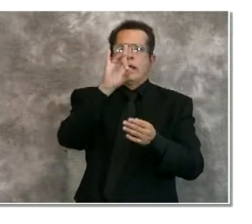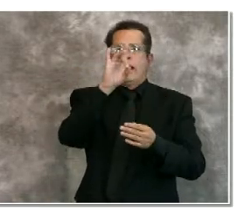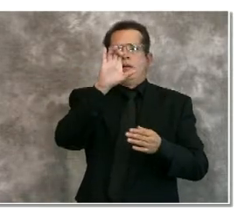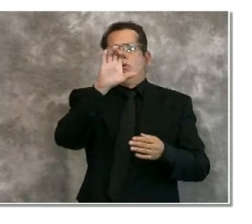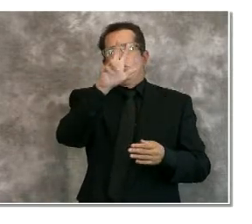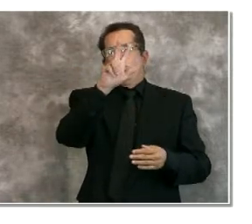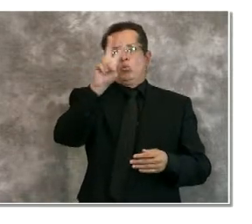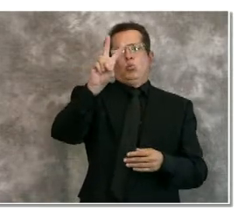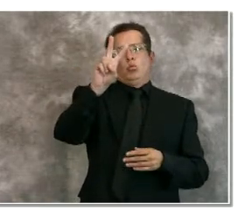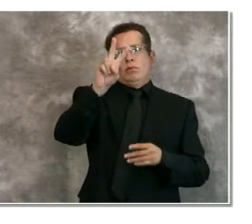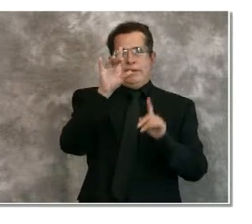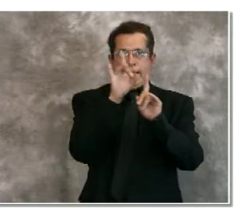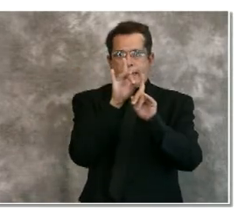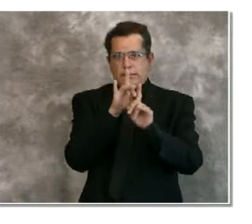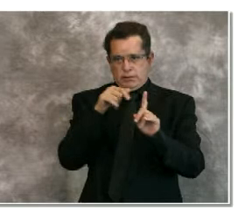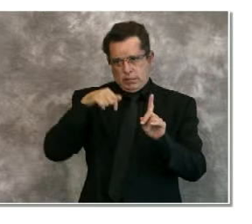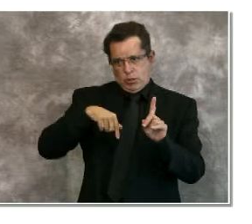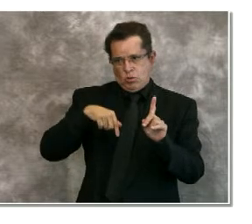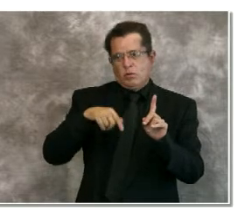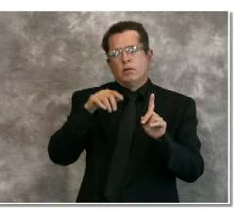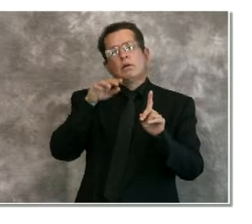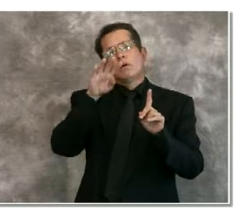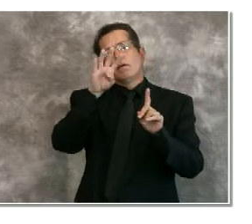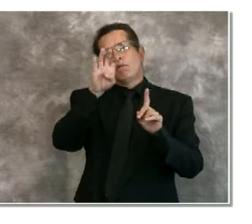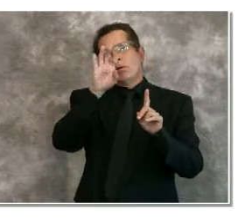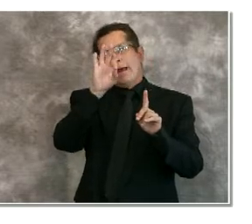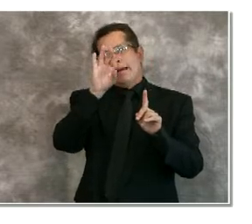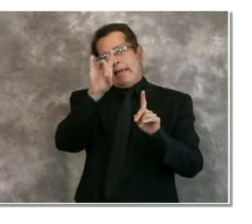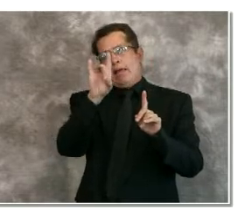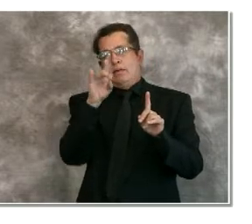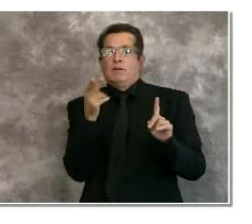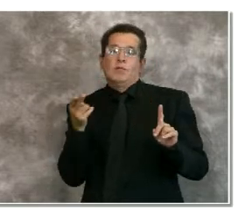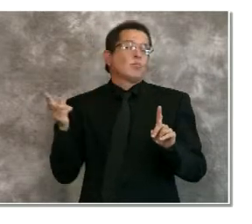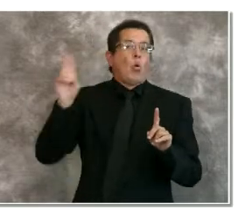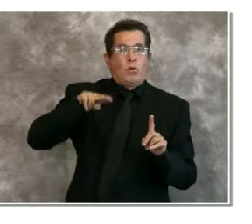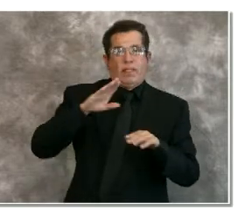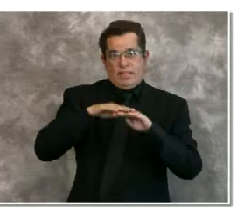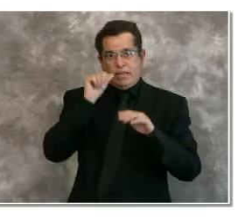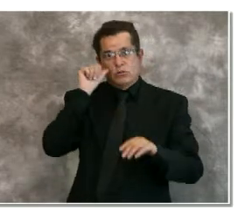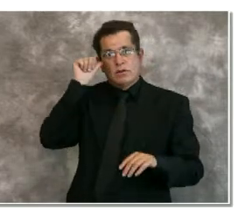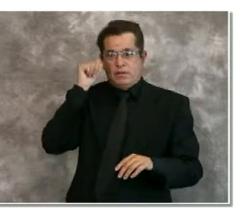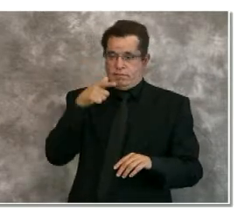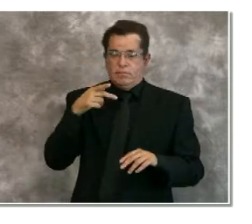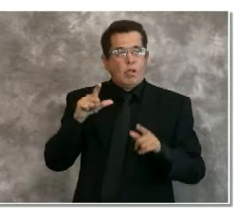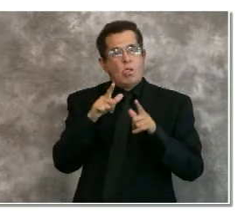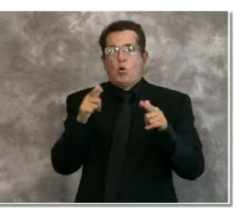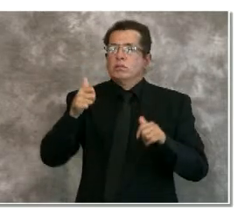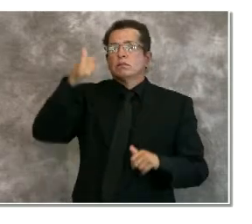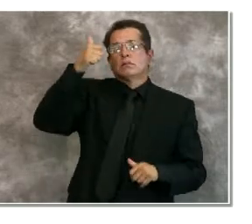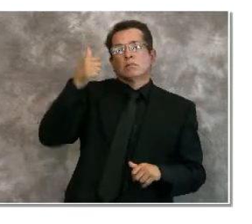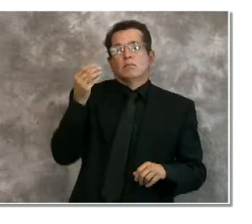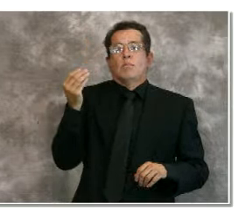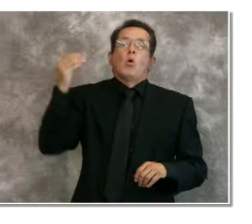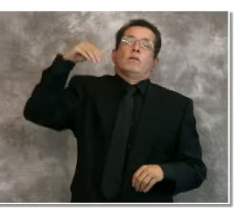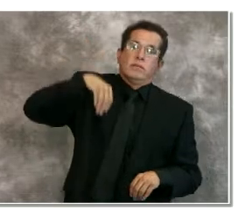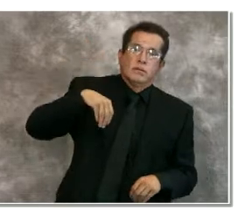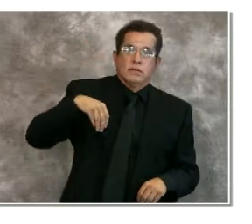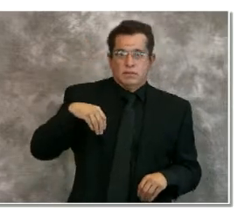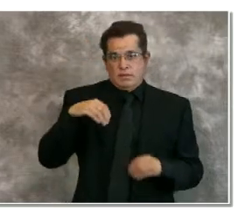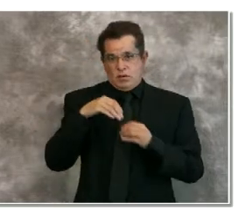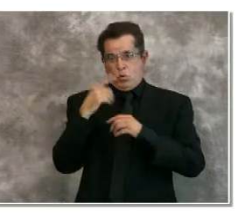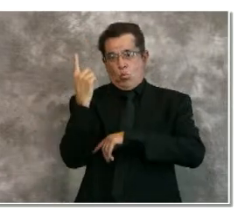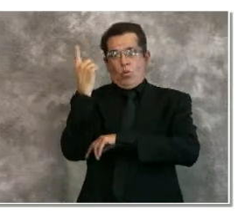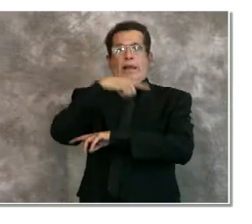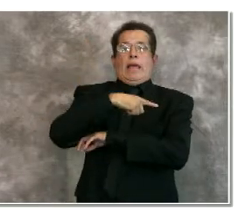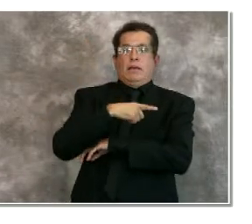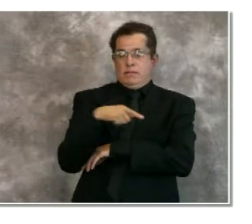13,832 cases, which is 498 more cases than yesterday, and the largest number of cases in any